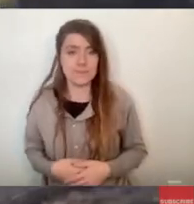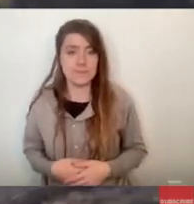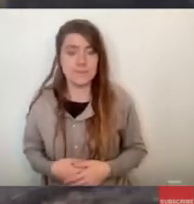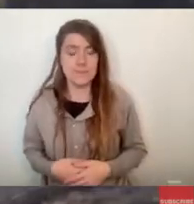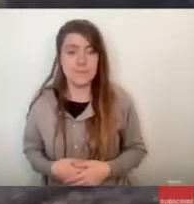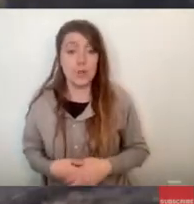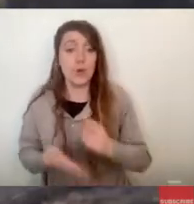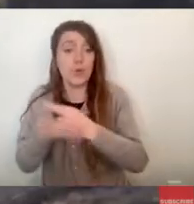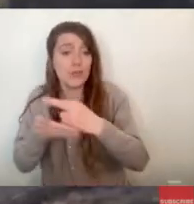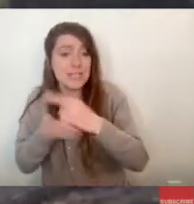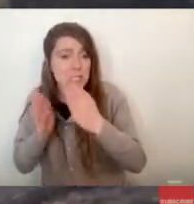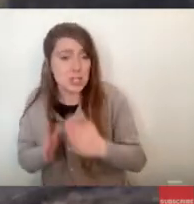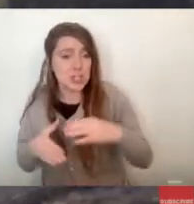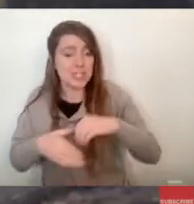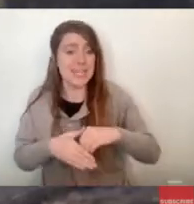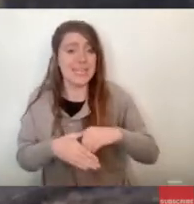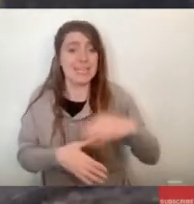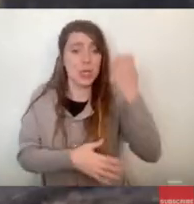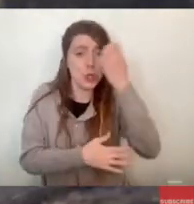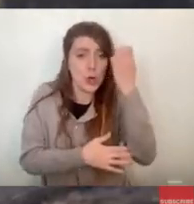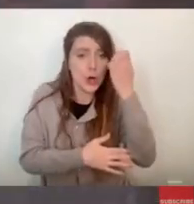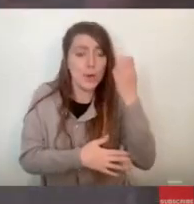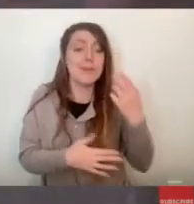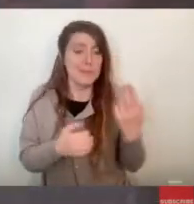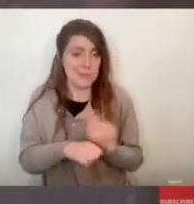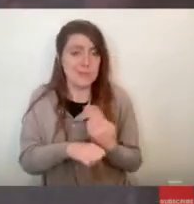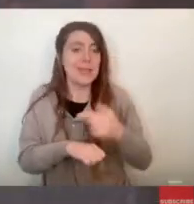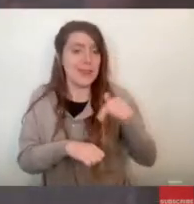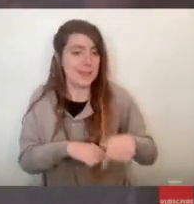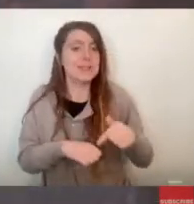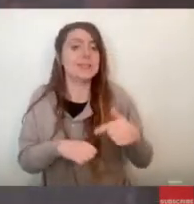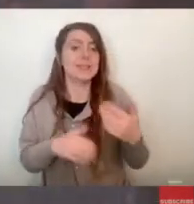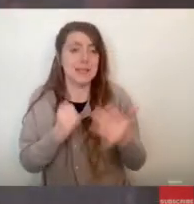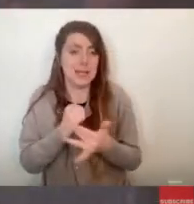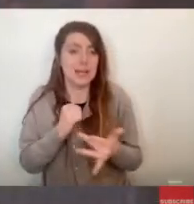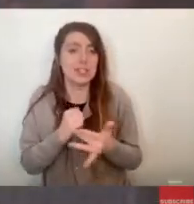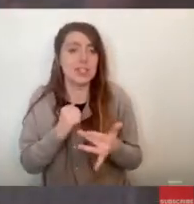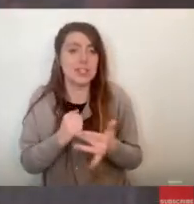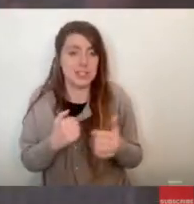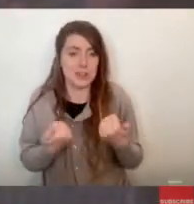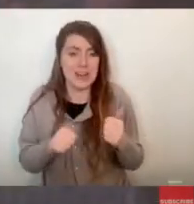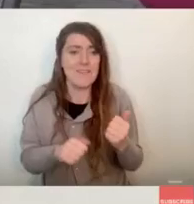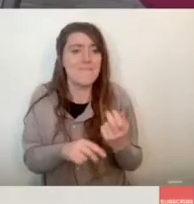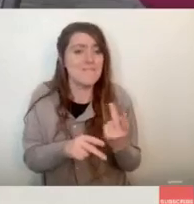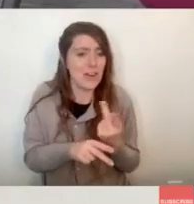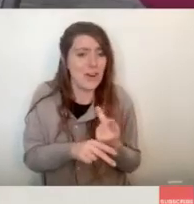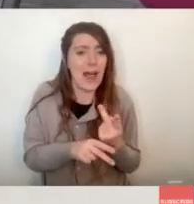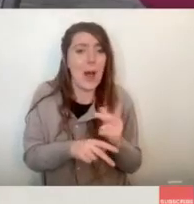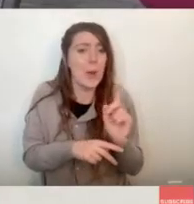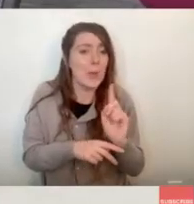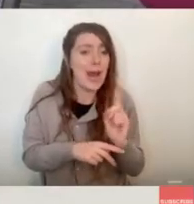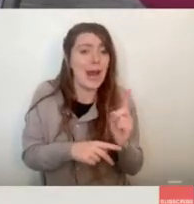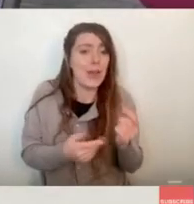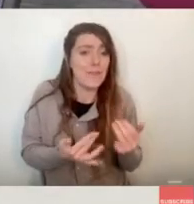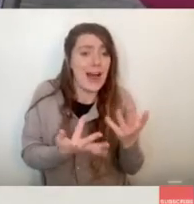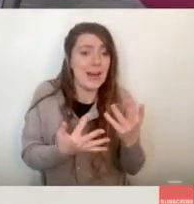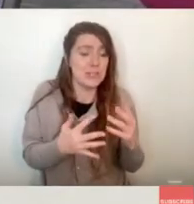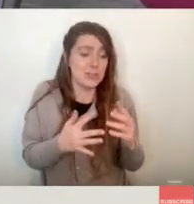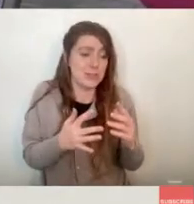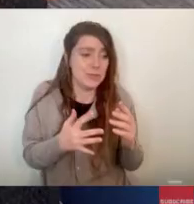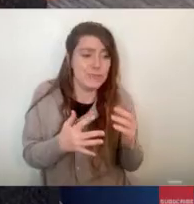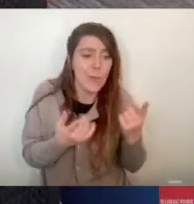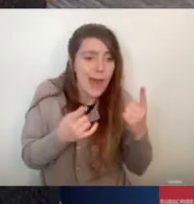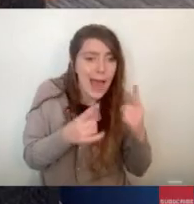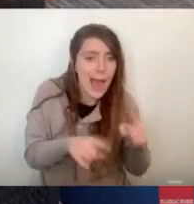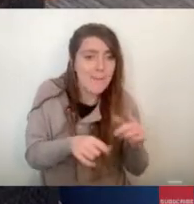of AI to predict where wildfires will break out before the first ember even ignites. Using machine learning,